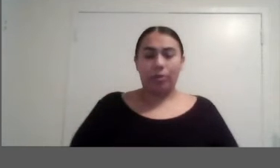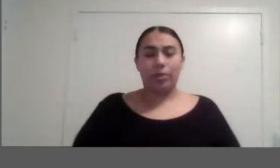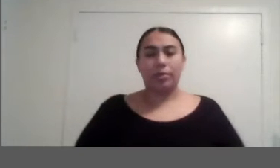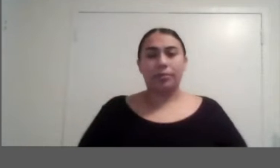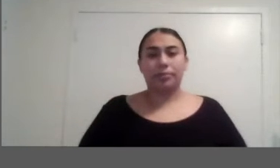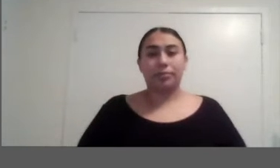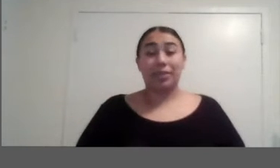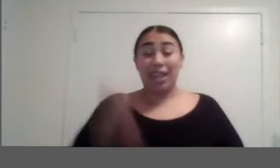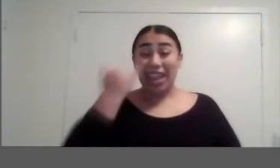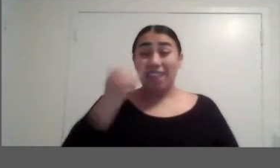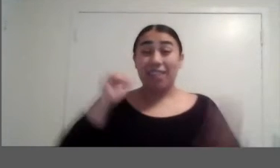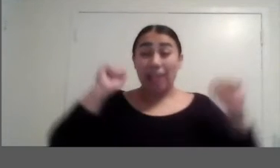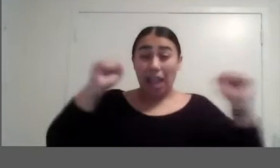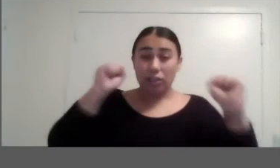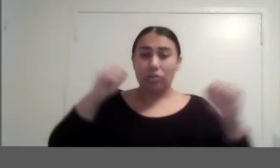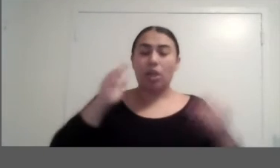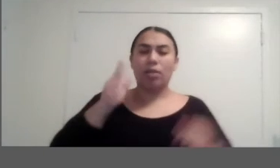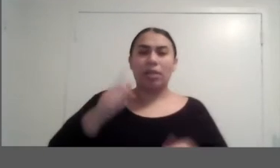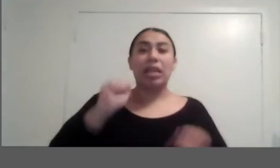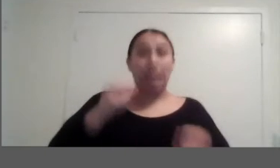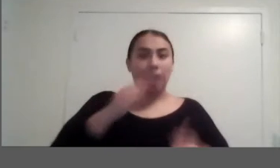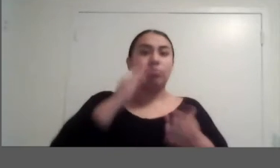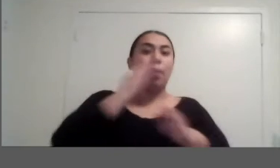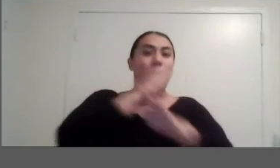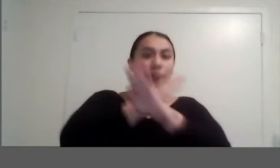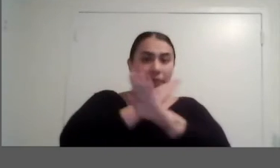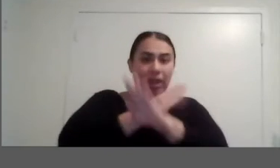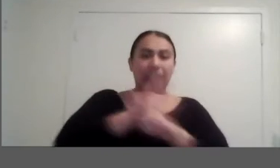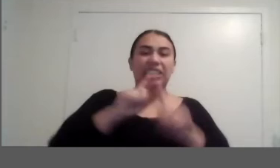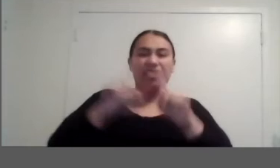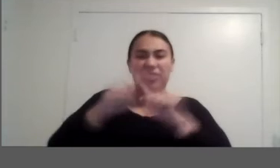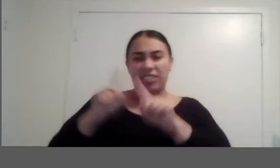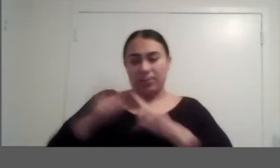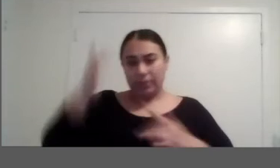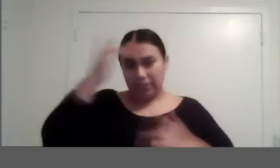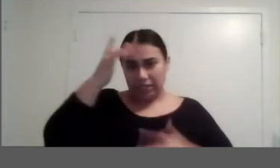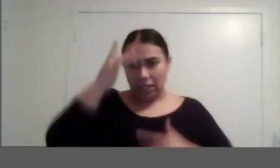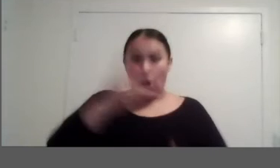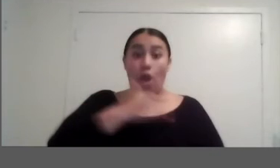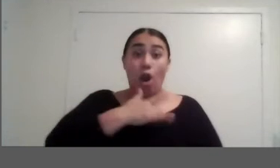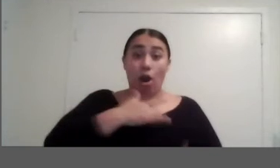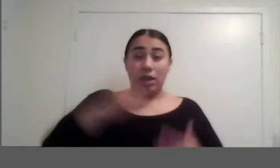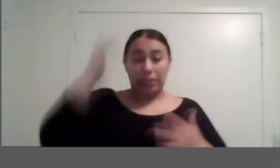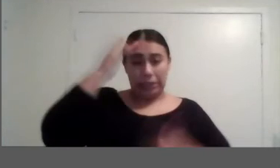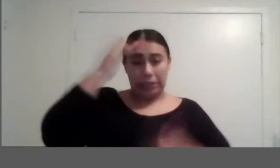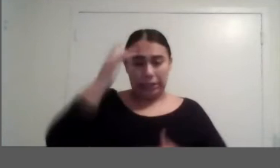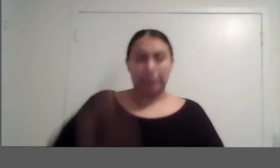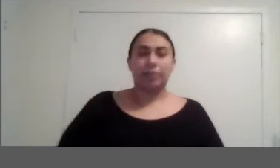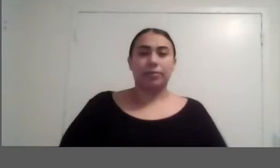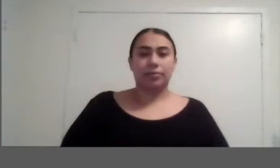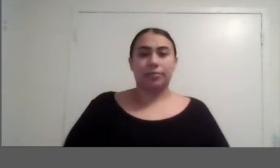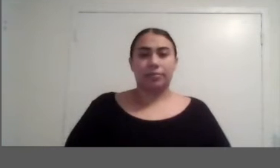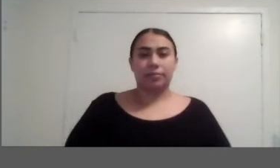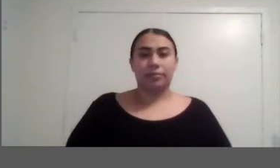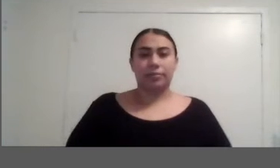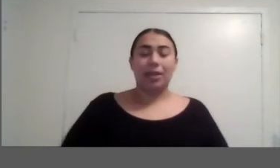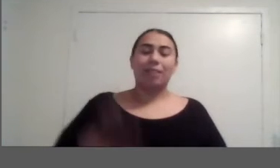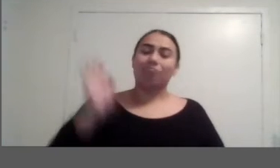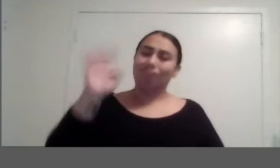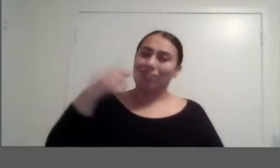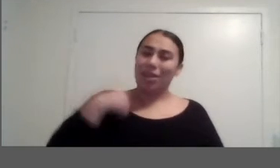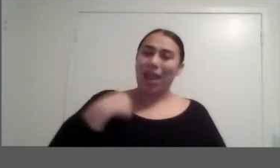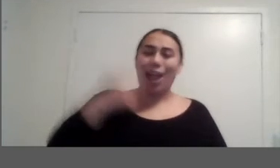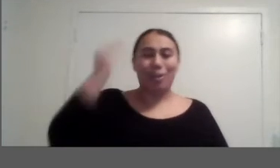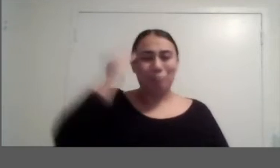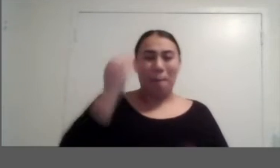many diseases and conditions such as arthritic pain and reducing the risk of heart disease. I am sure it is